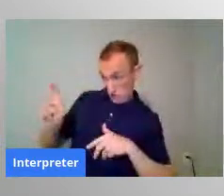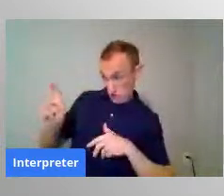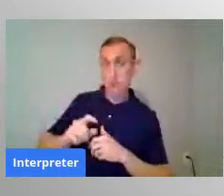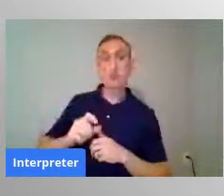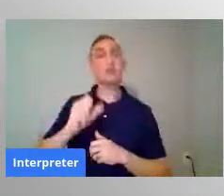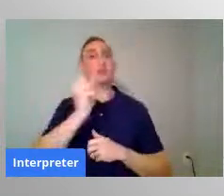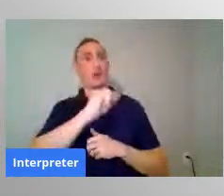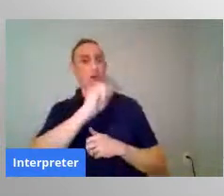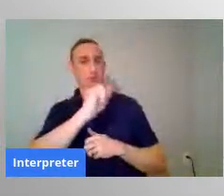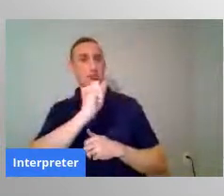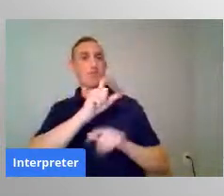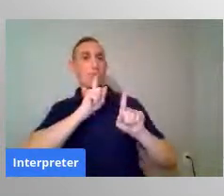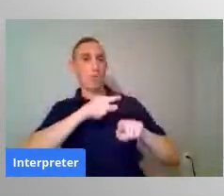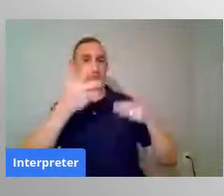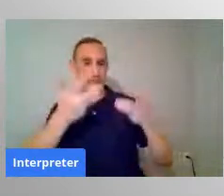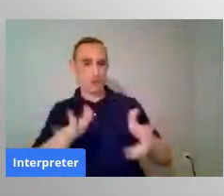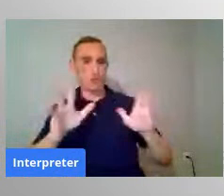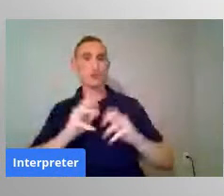Yes, ma'am.